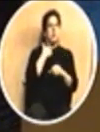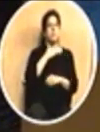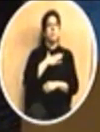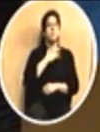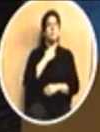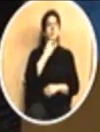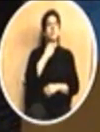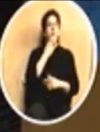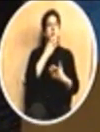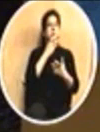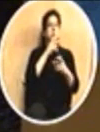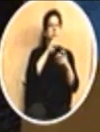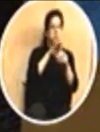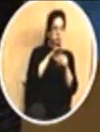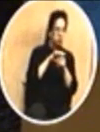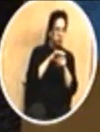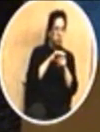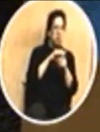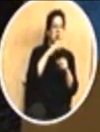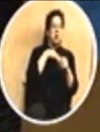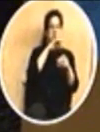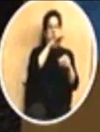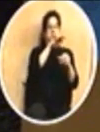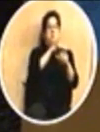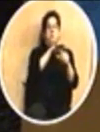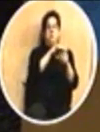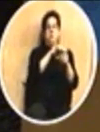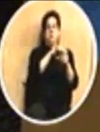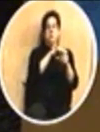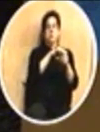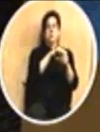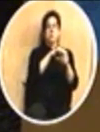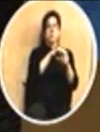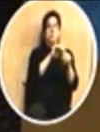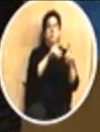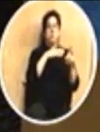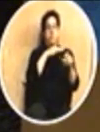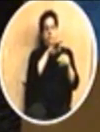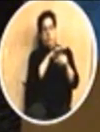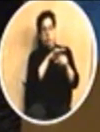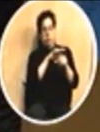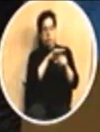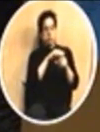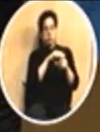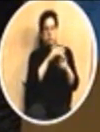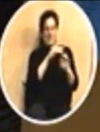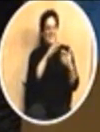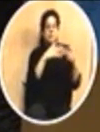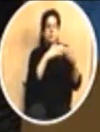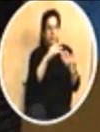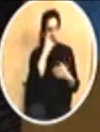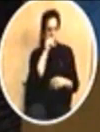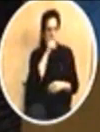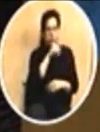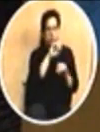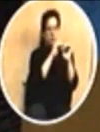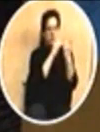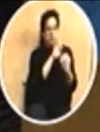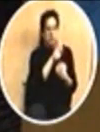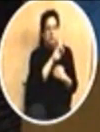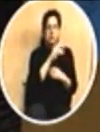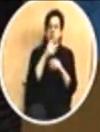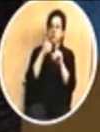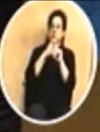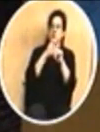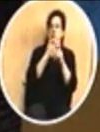voice heard. I voted. My vote somehow didn't matter to you, Mr. Ortega. You decided on your own whim, your